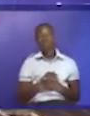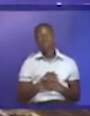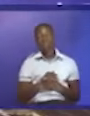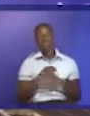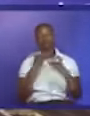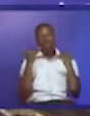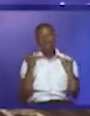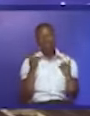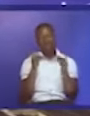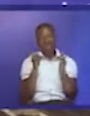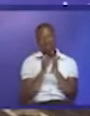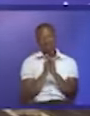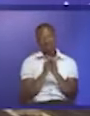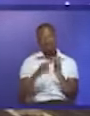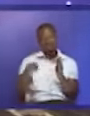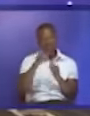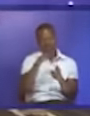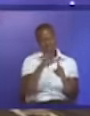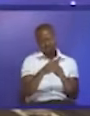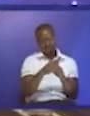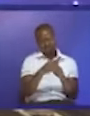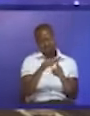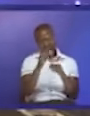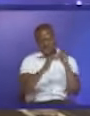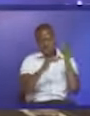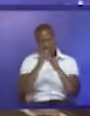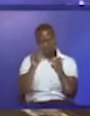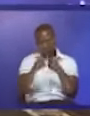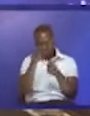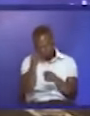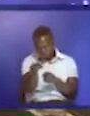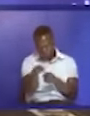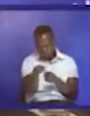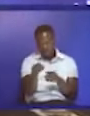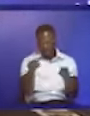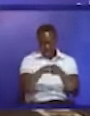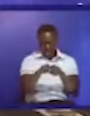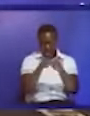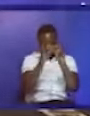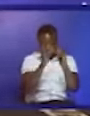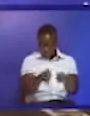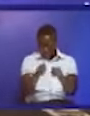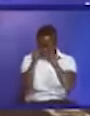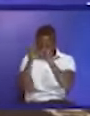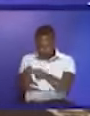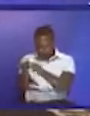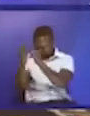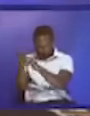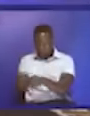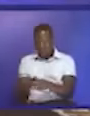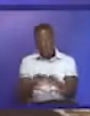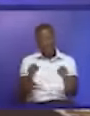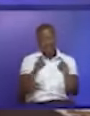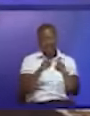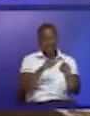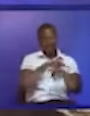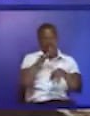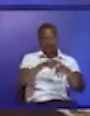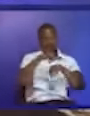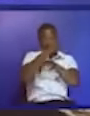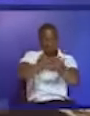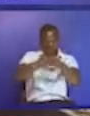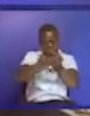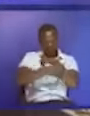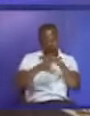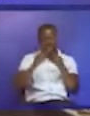should already be a word of comfort to you as an individual, to you as a nation, to us